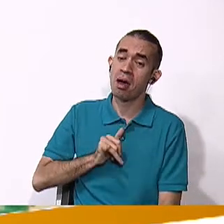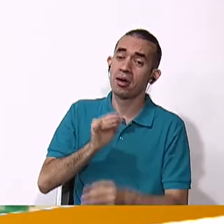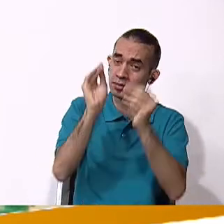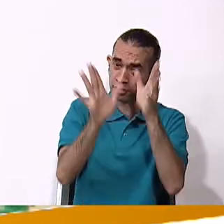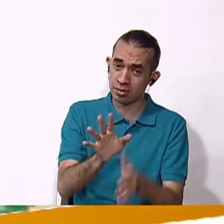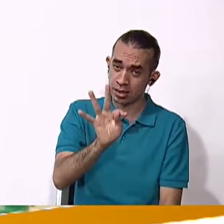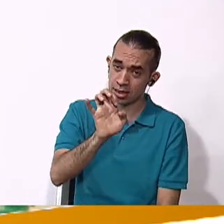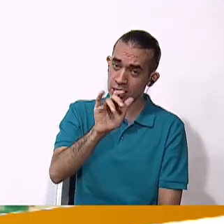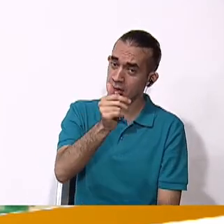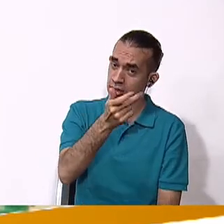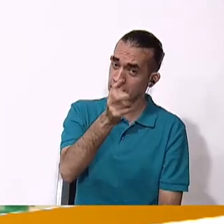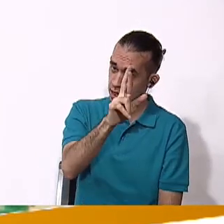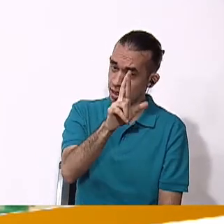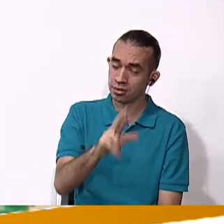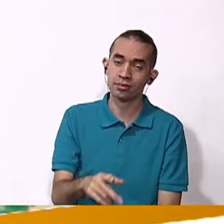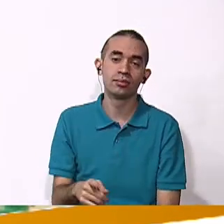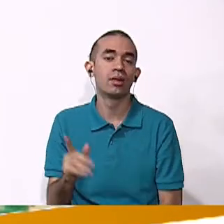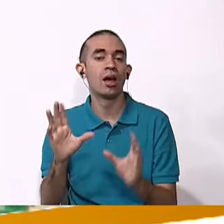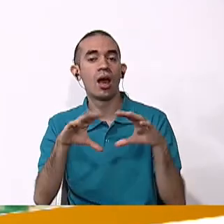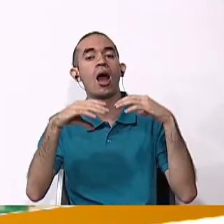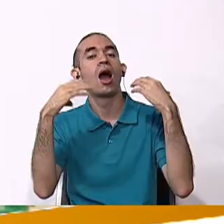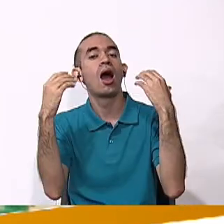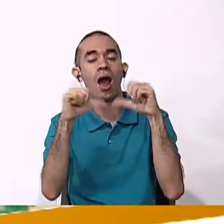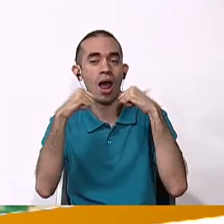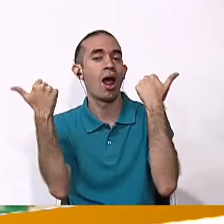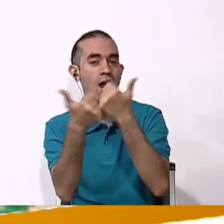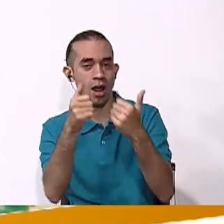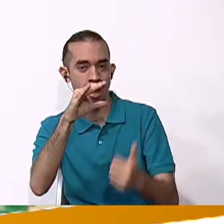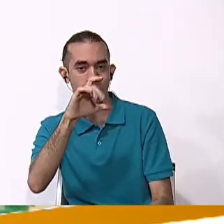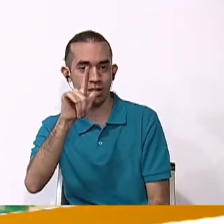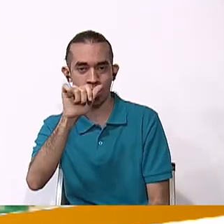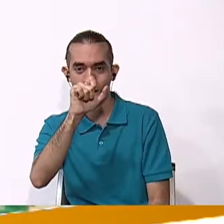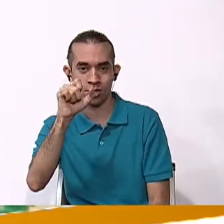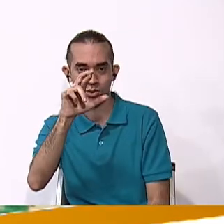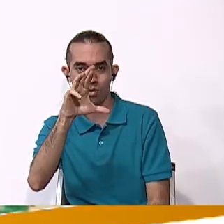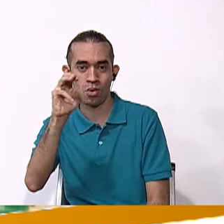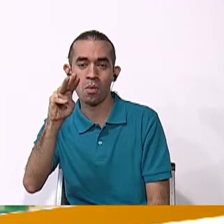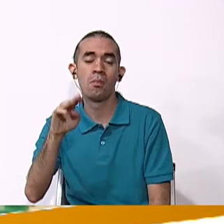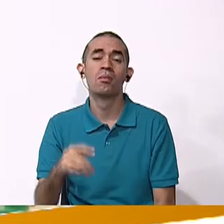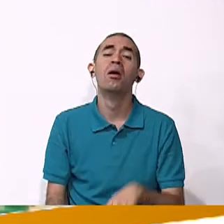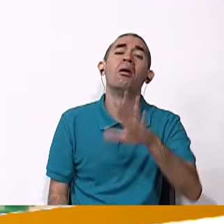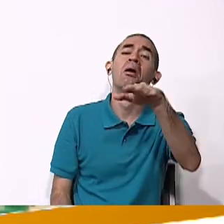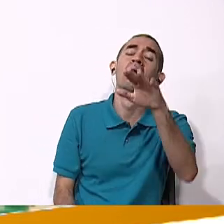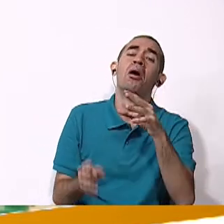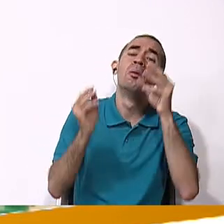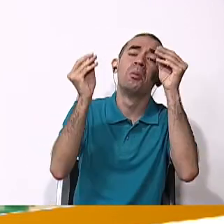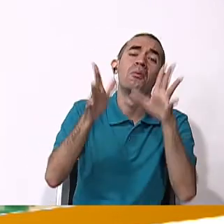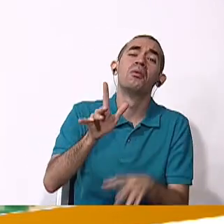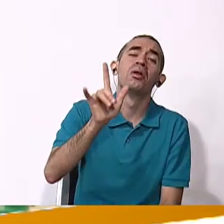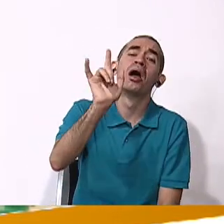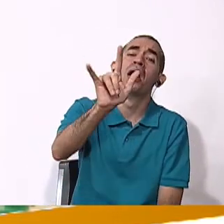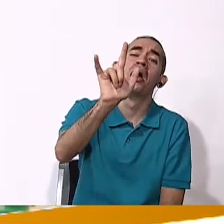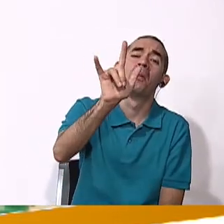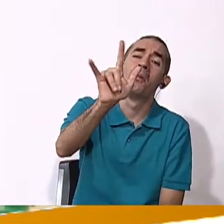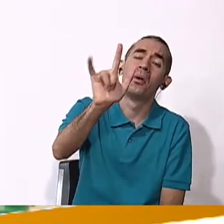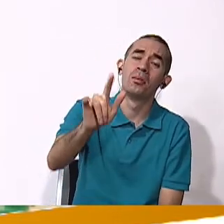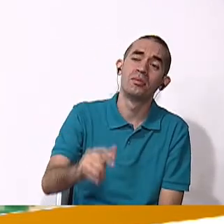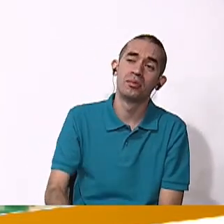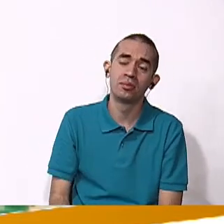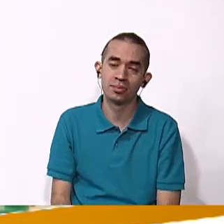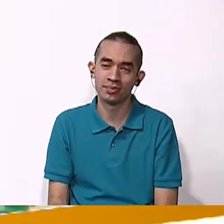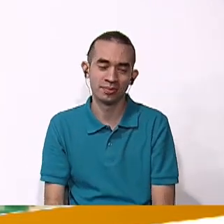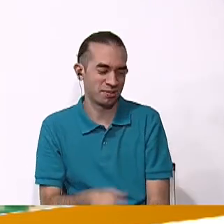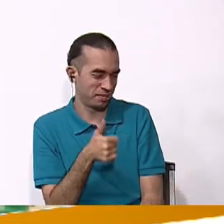and this is the classroom. Ah, teacher, I love her.